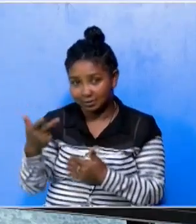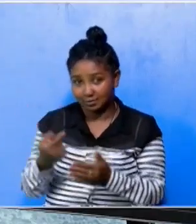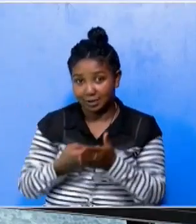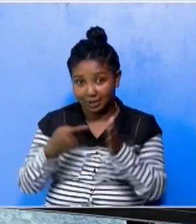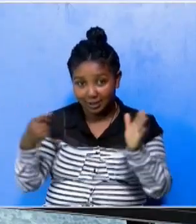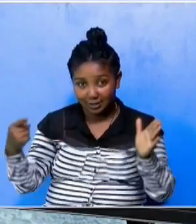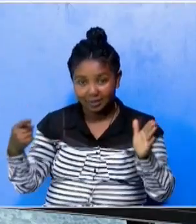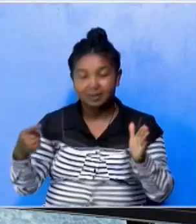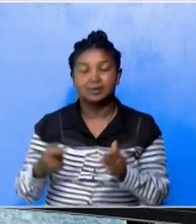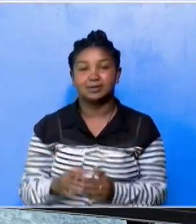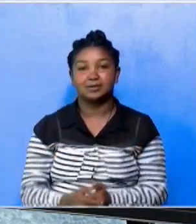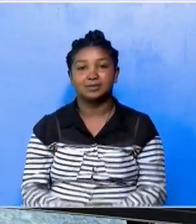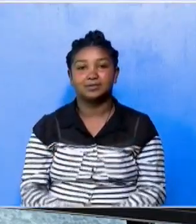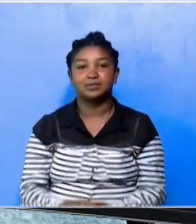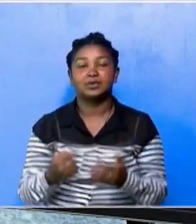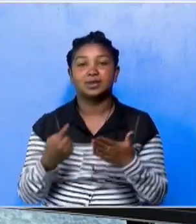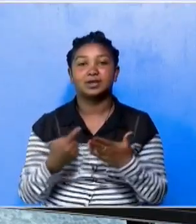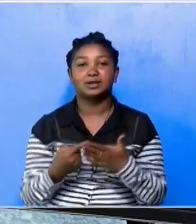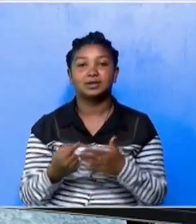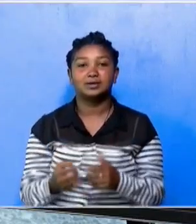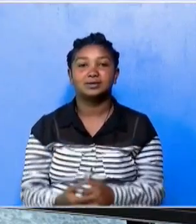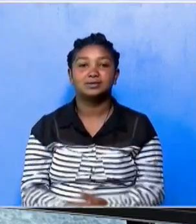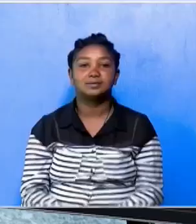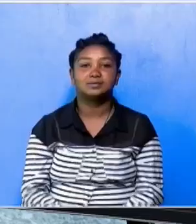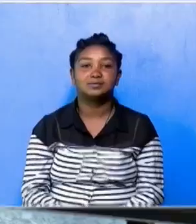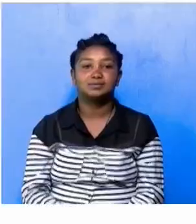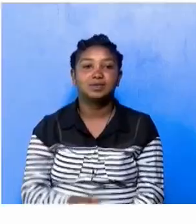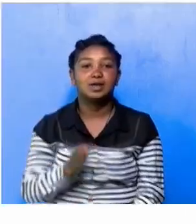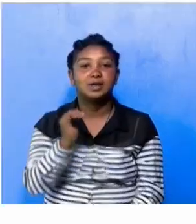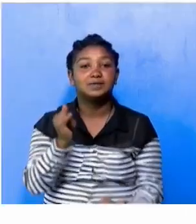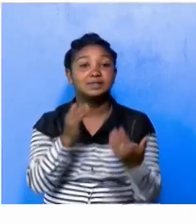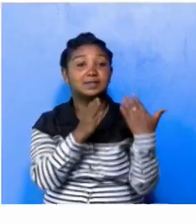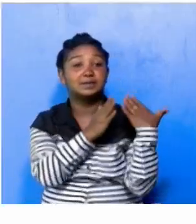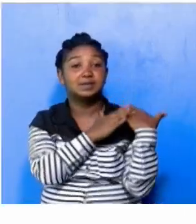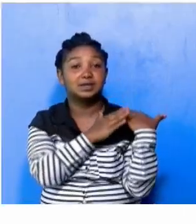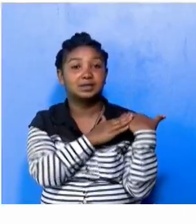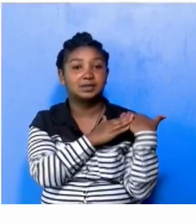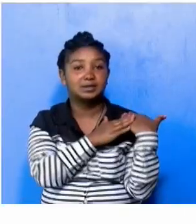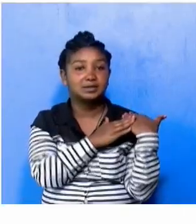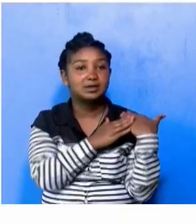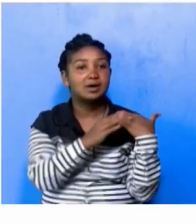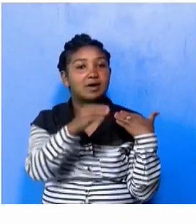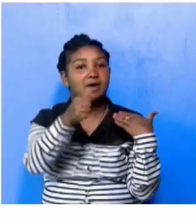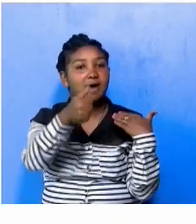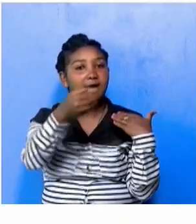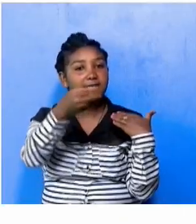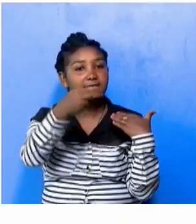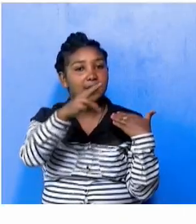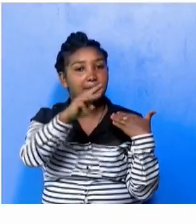clear? Okay. Here, if the subject is affirmative,